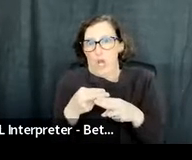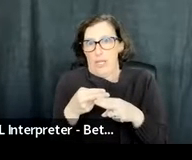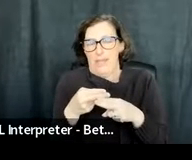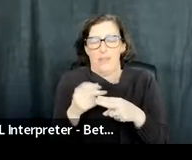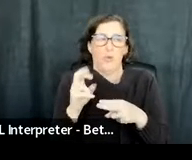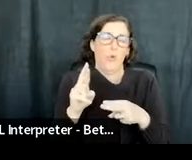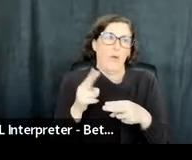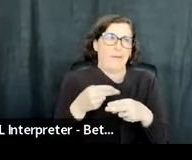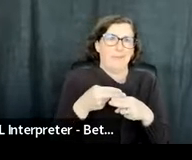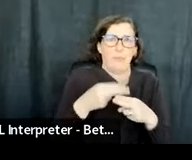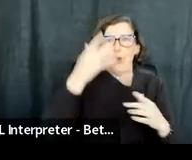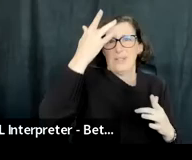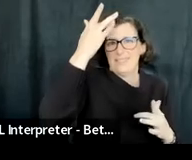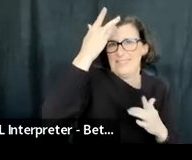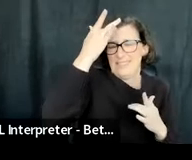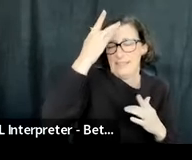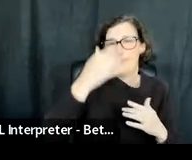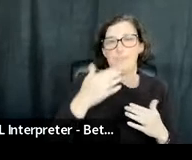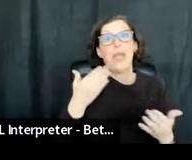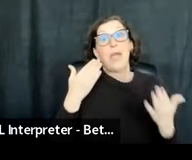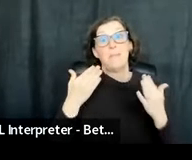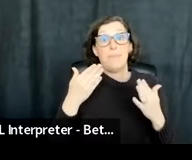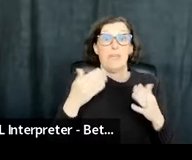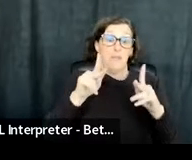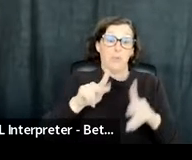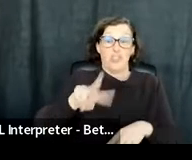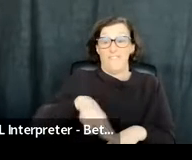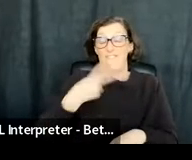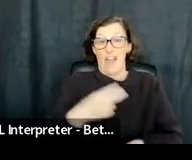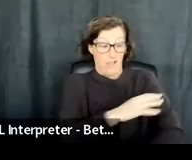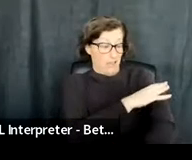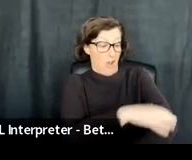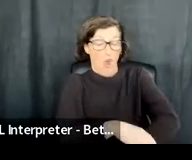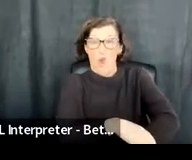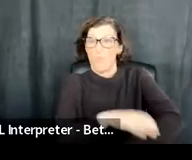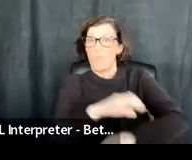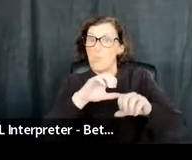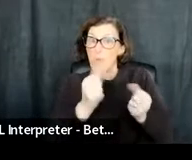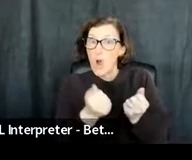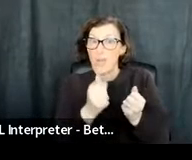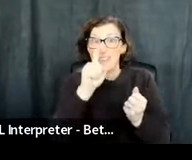illness. So maybe somebody fell and they broke their arm and they need a